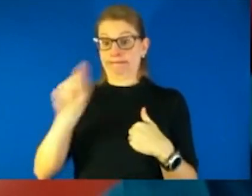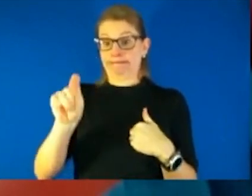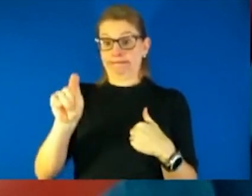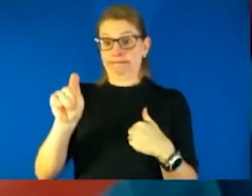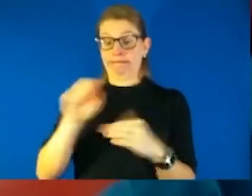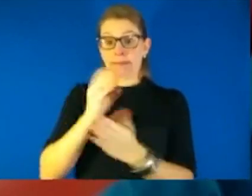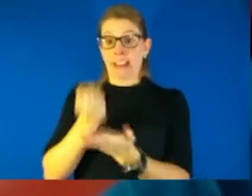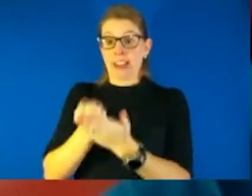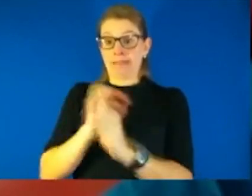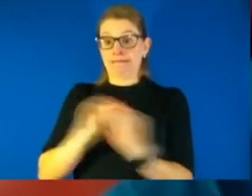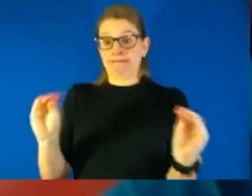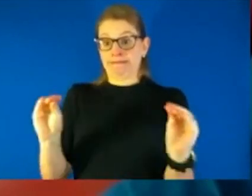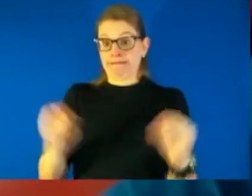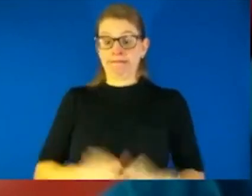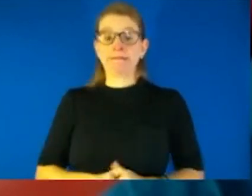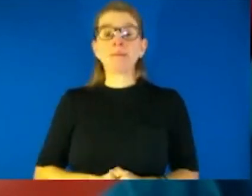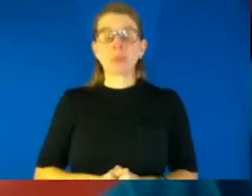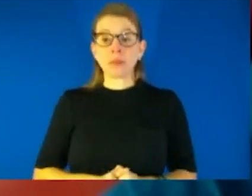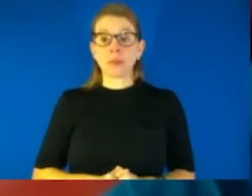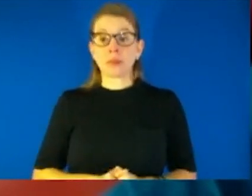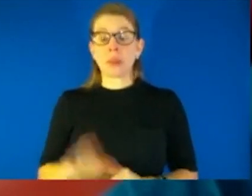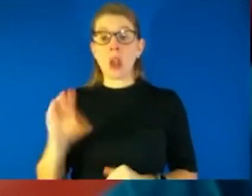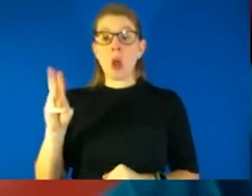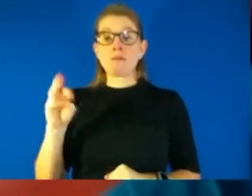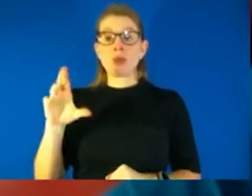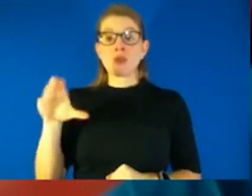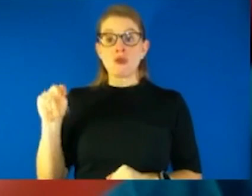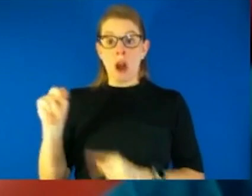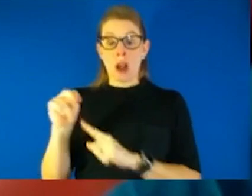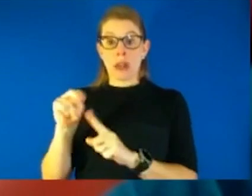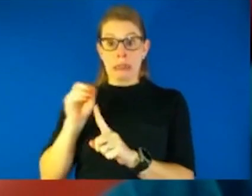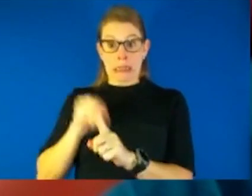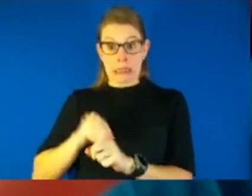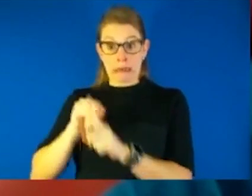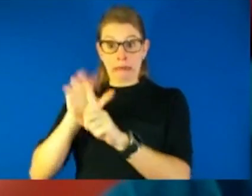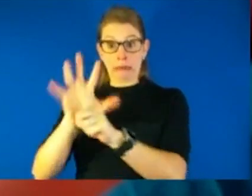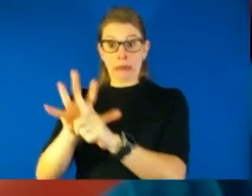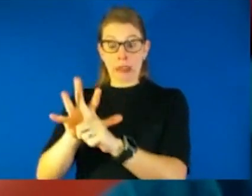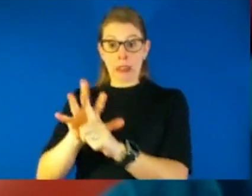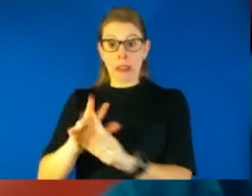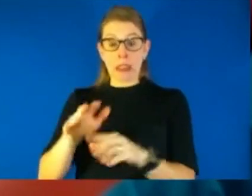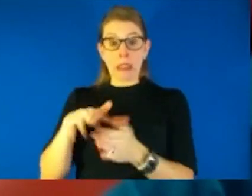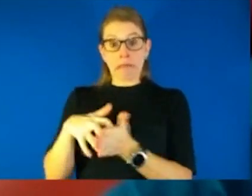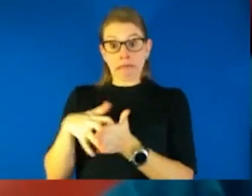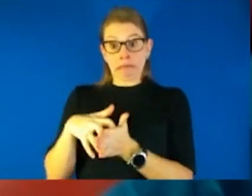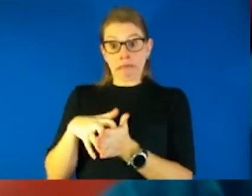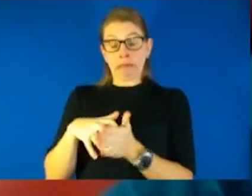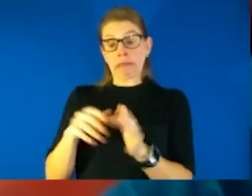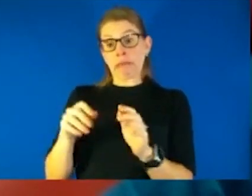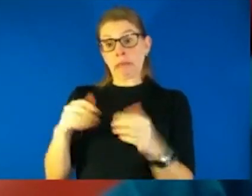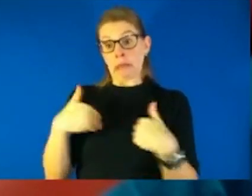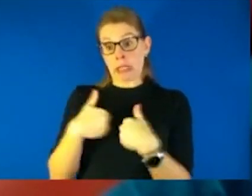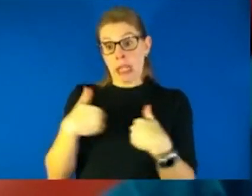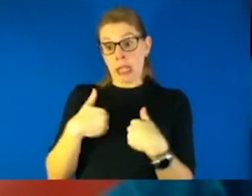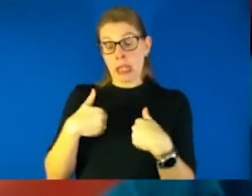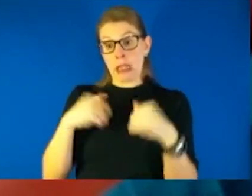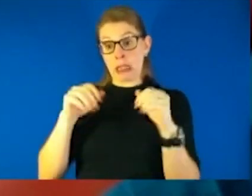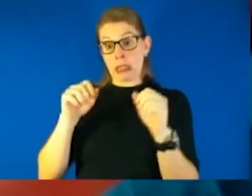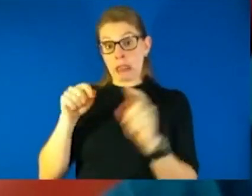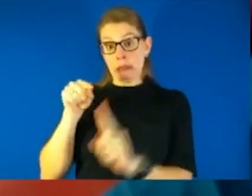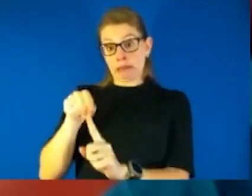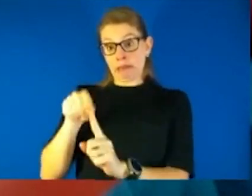evidence. Will Omicron be able to infect susceptible animals, which were also able to be infected